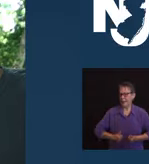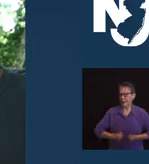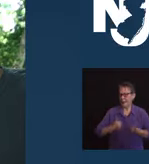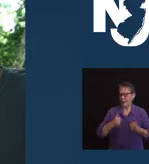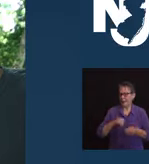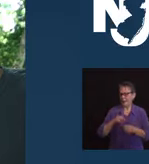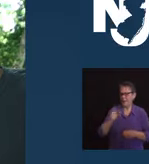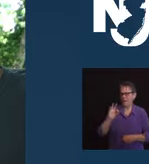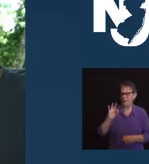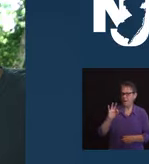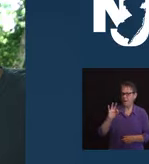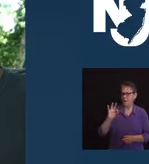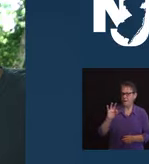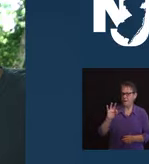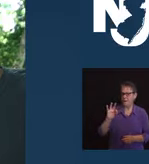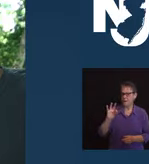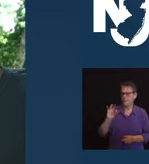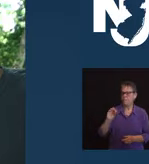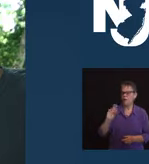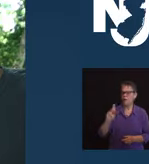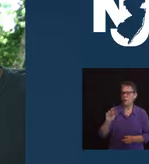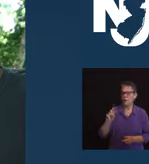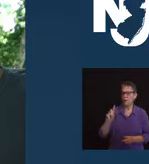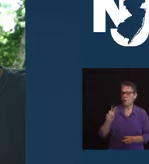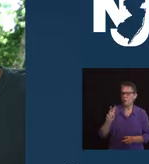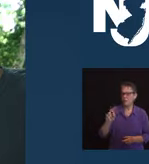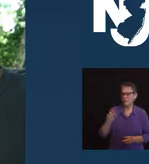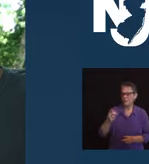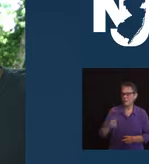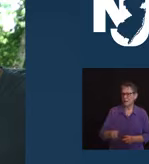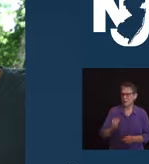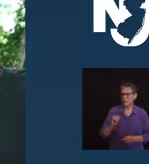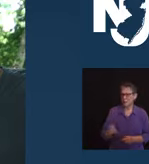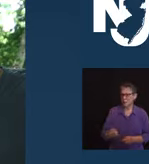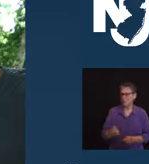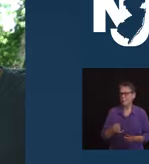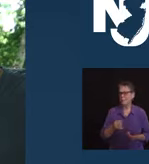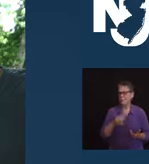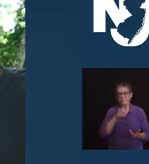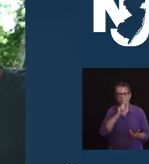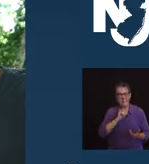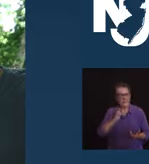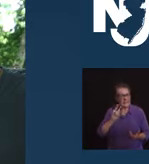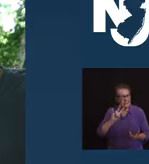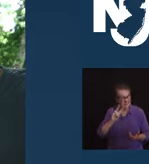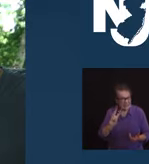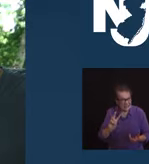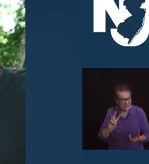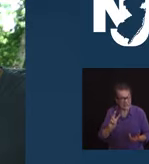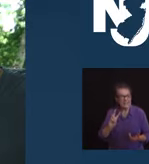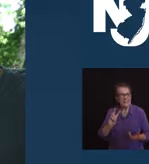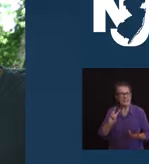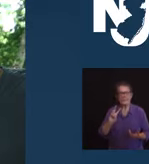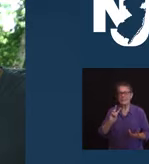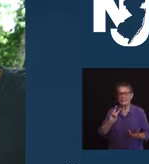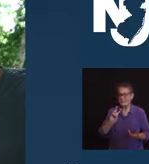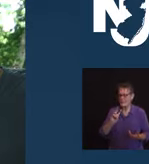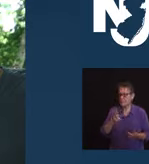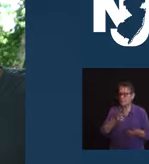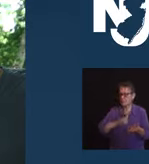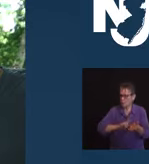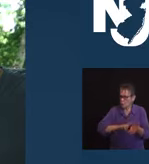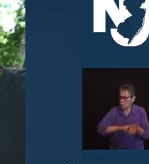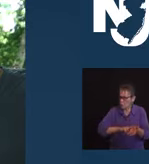76 years old. A native of Bayonne, Jane was a nurse educated at the St. Joseph's Nursing School in Patterson,